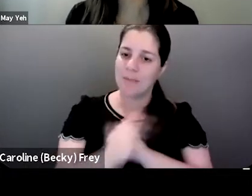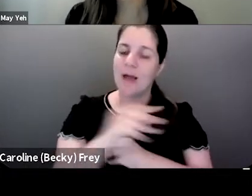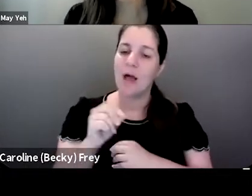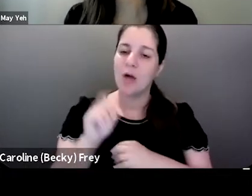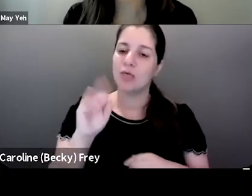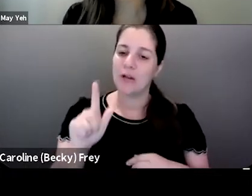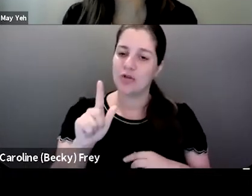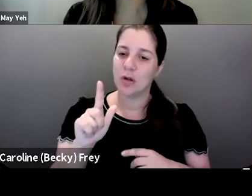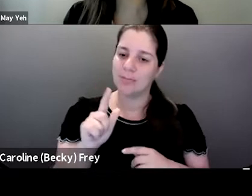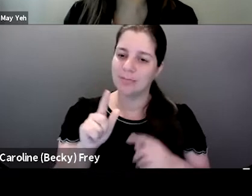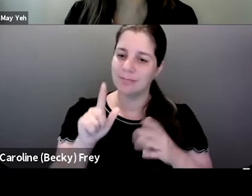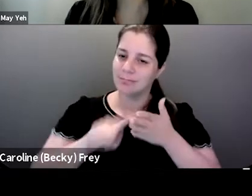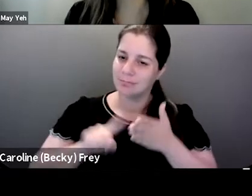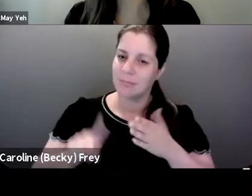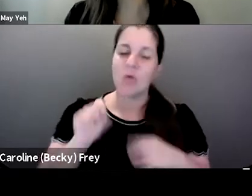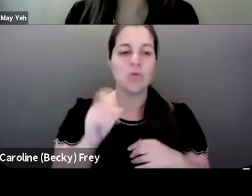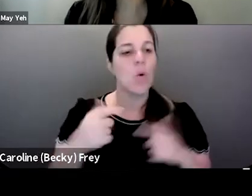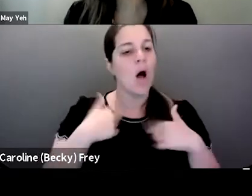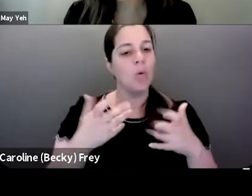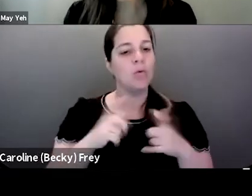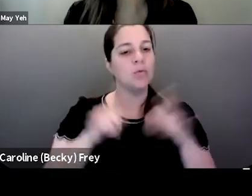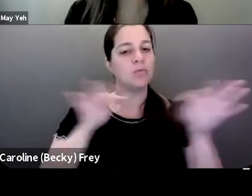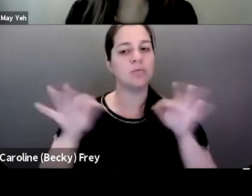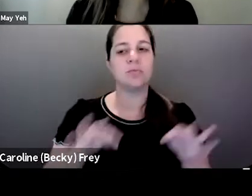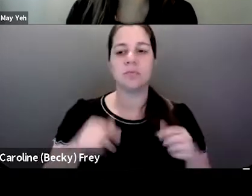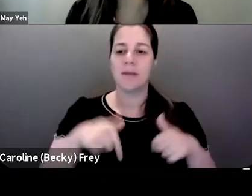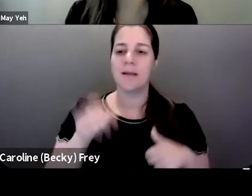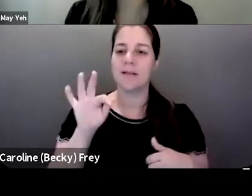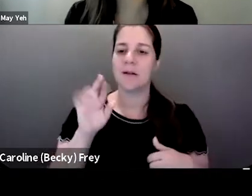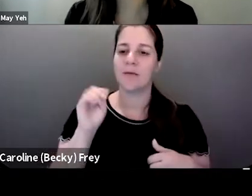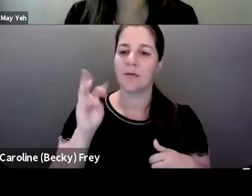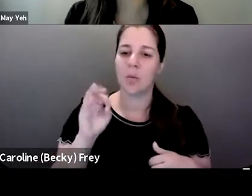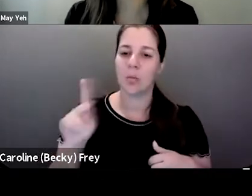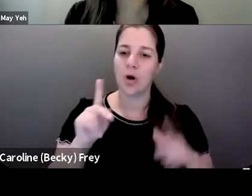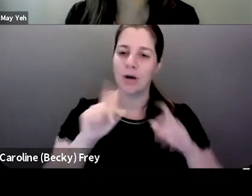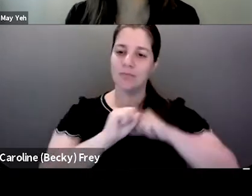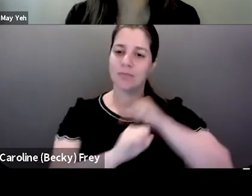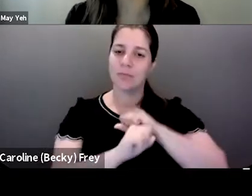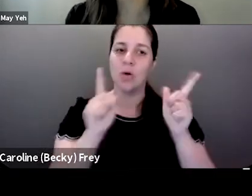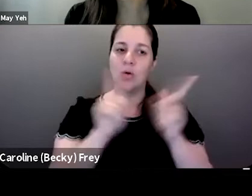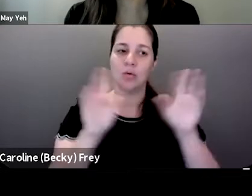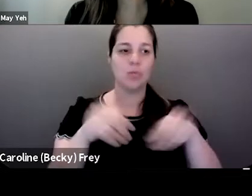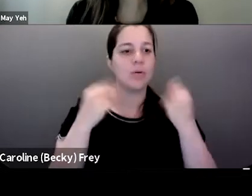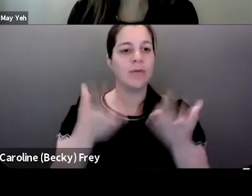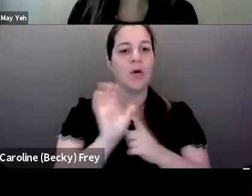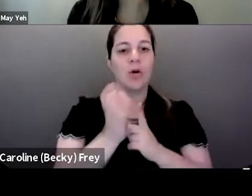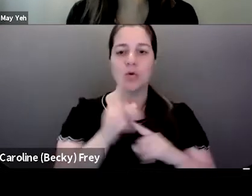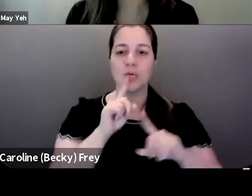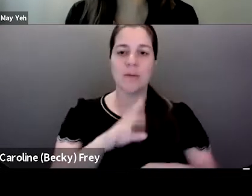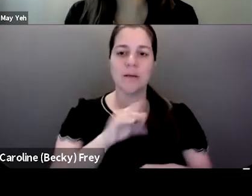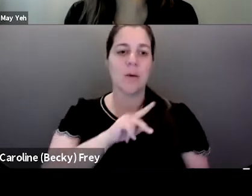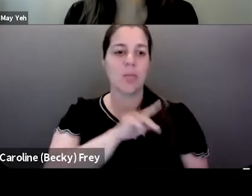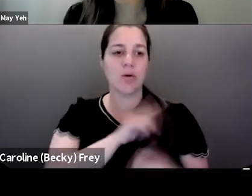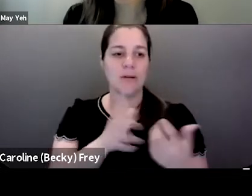I'll be sharing a general framework that our team has proposed for developing personalized, evidence-based interventions for culturally diverse populations. We hope that some of this work